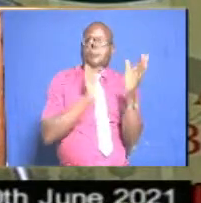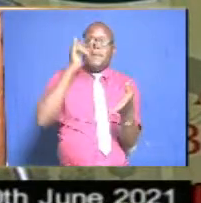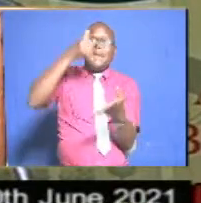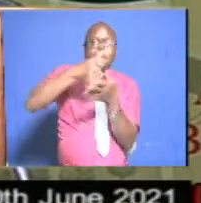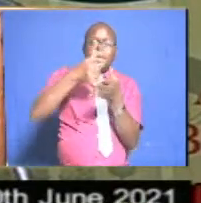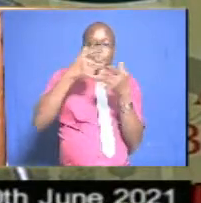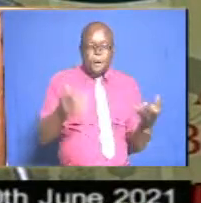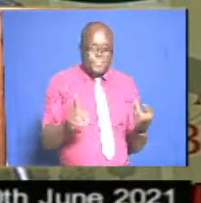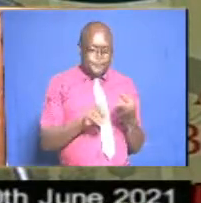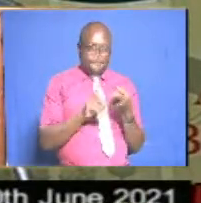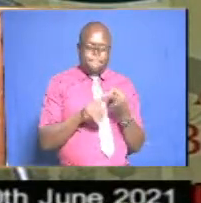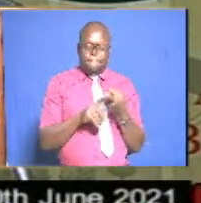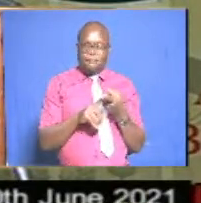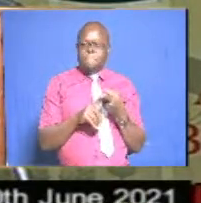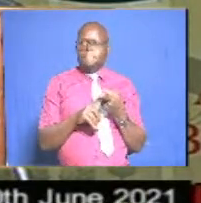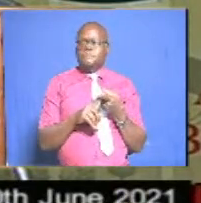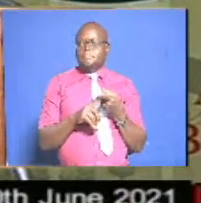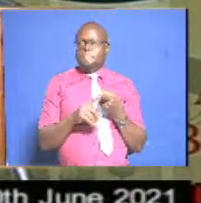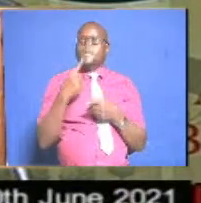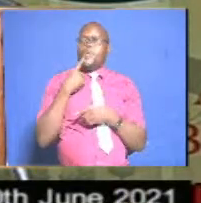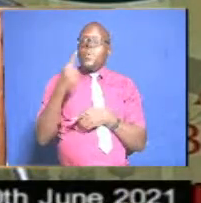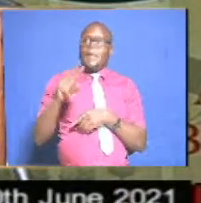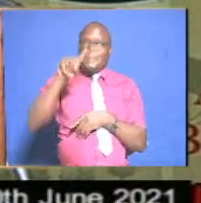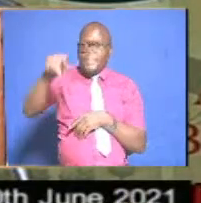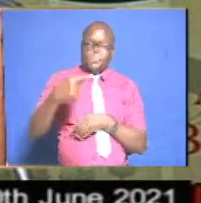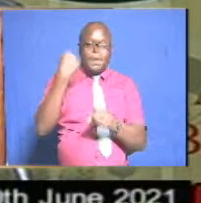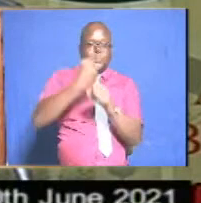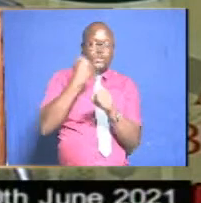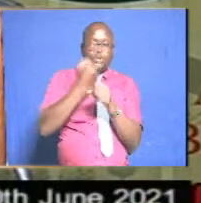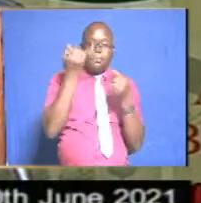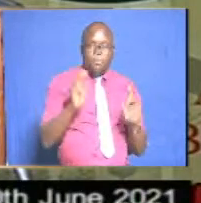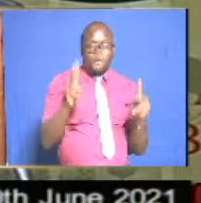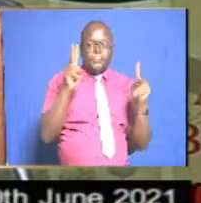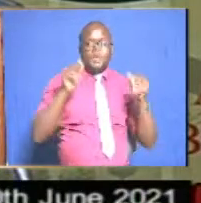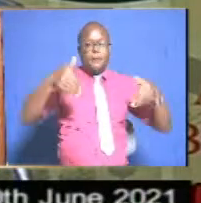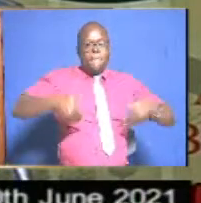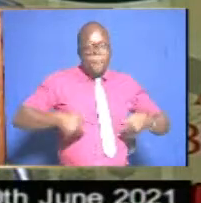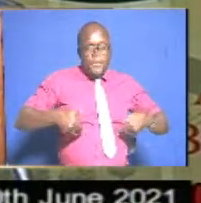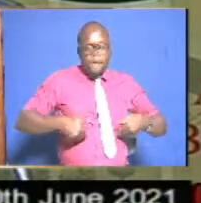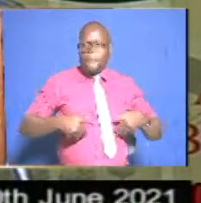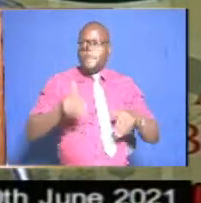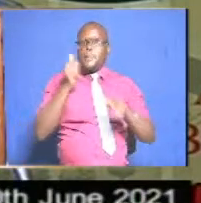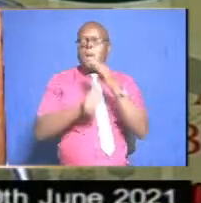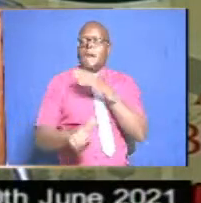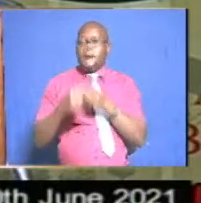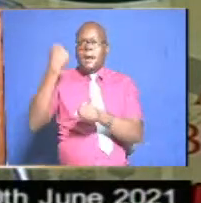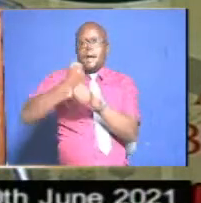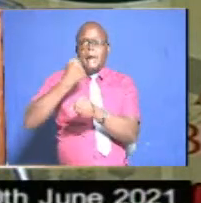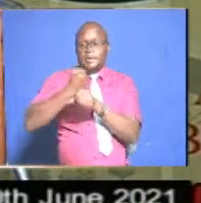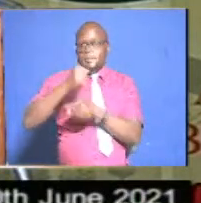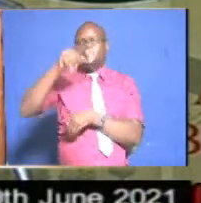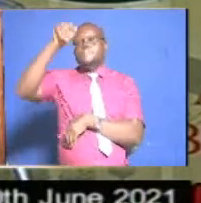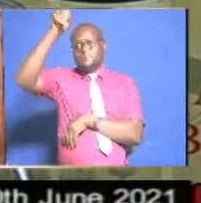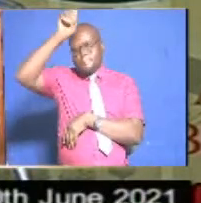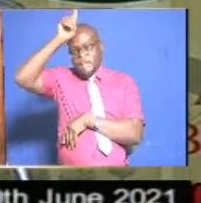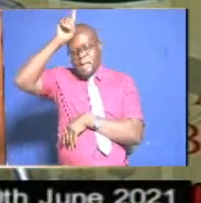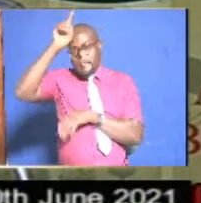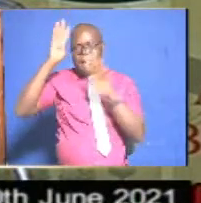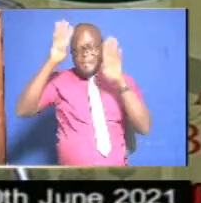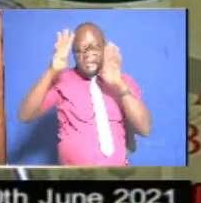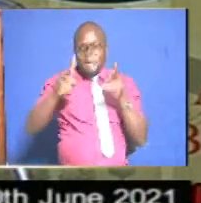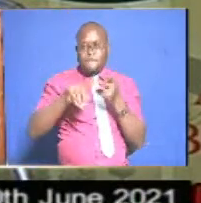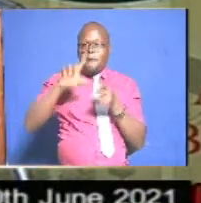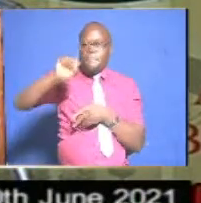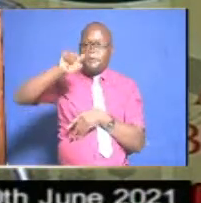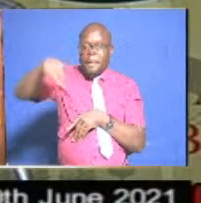one, creation of over 100,000 jobs opportunities for the youth under the Kazi Mutani initiative, and